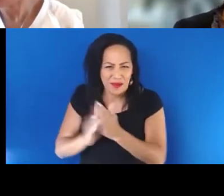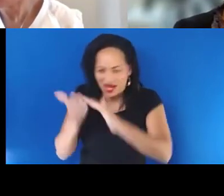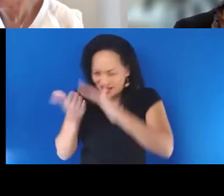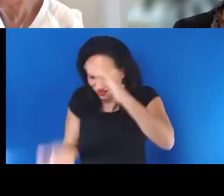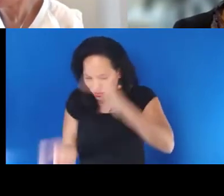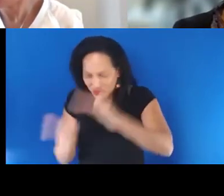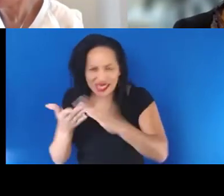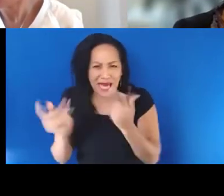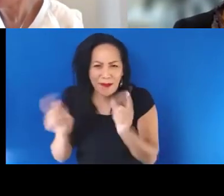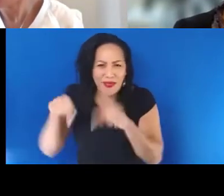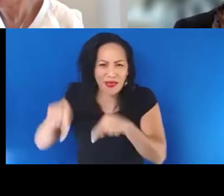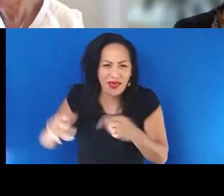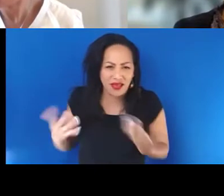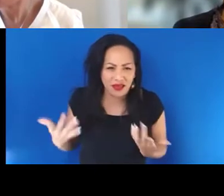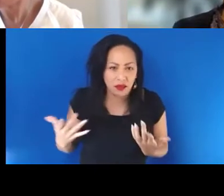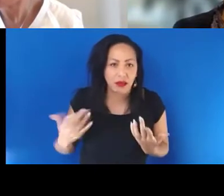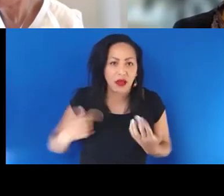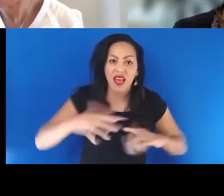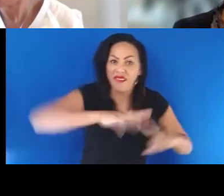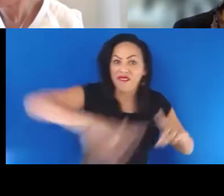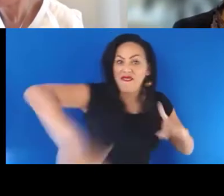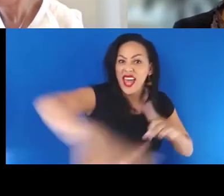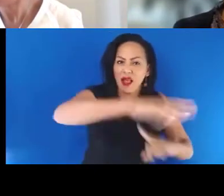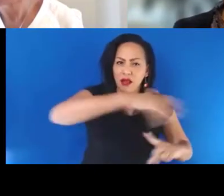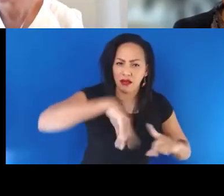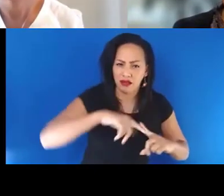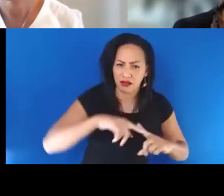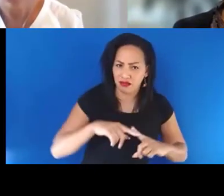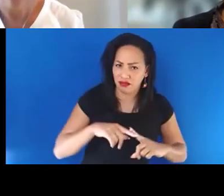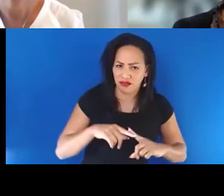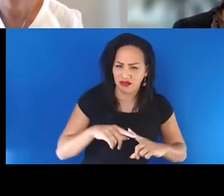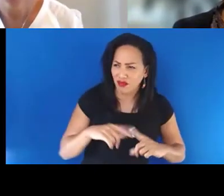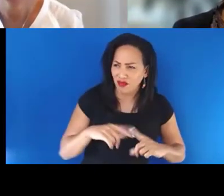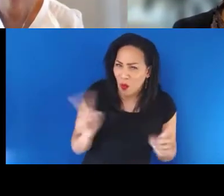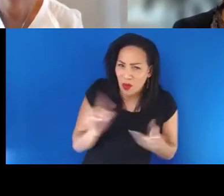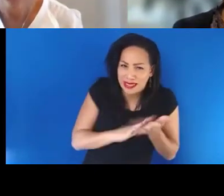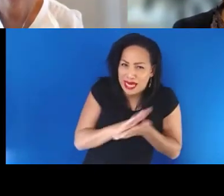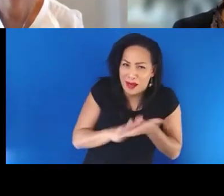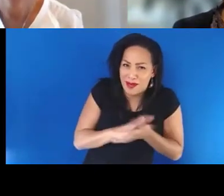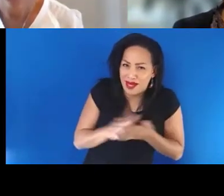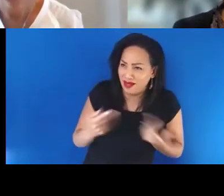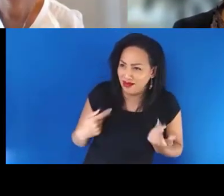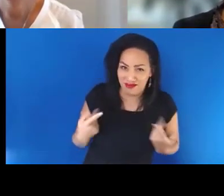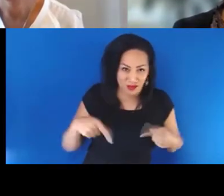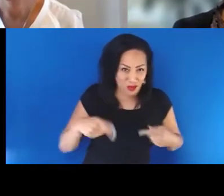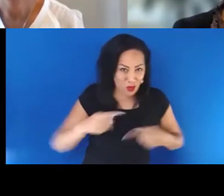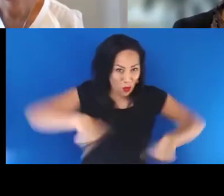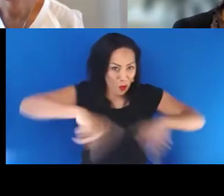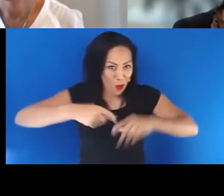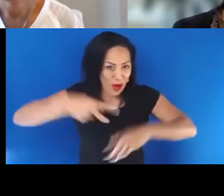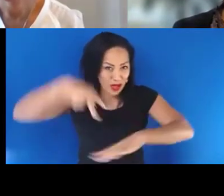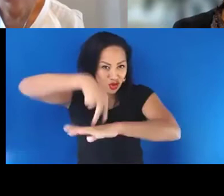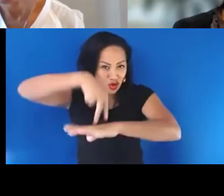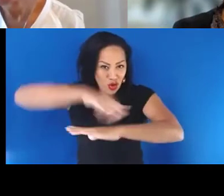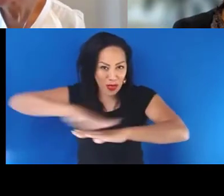I'm working on the ground. What's the ground? Are we not sitting on the ground or standing on the ground, that type of thing. So you're able